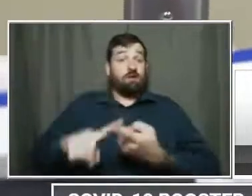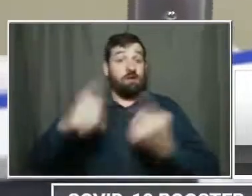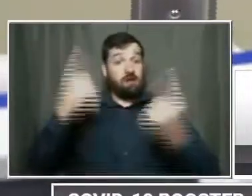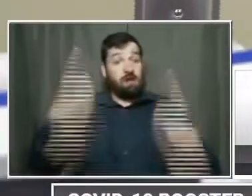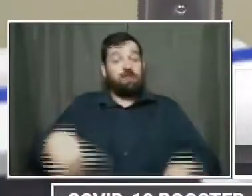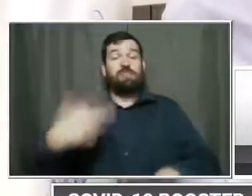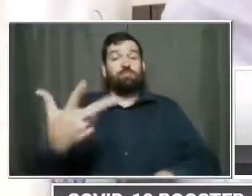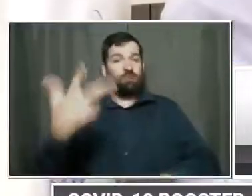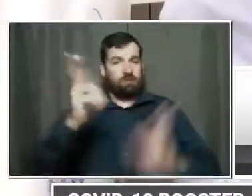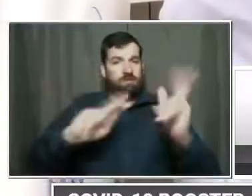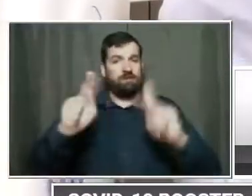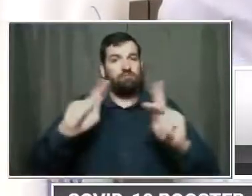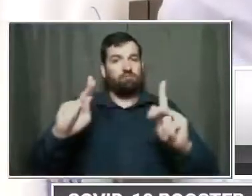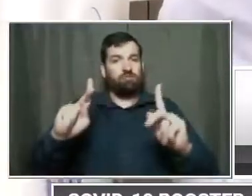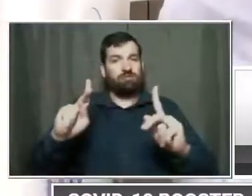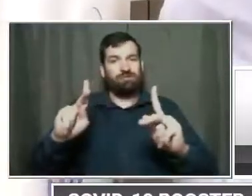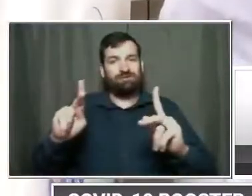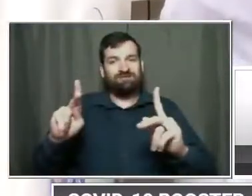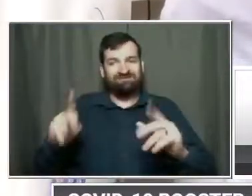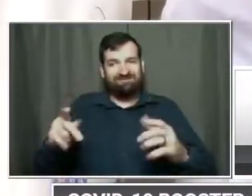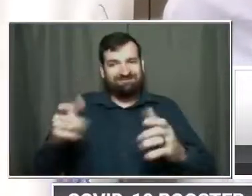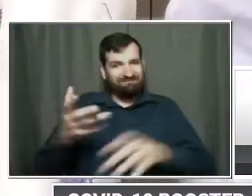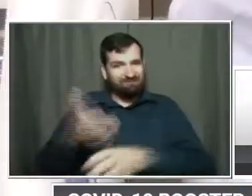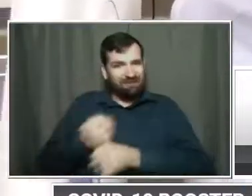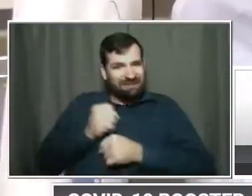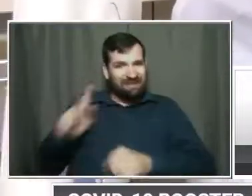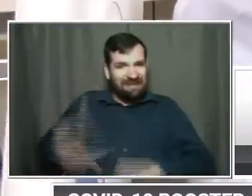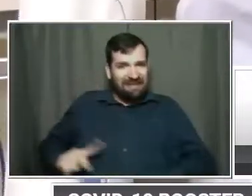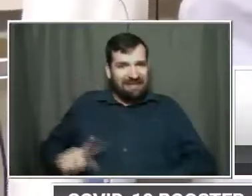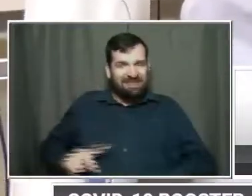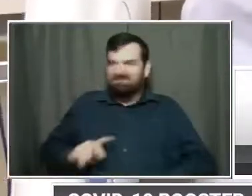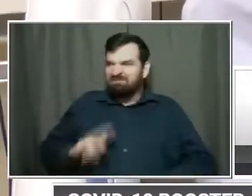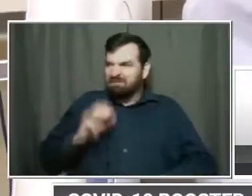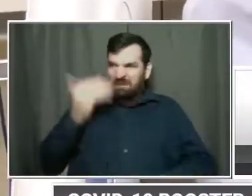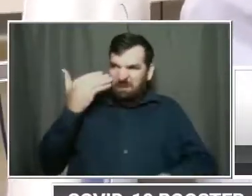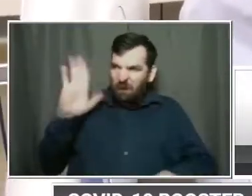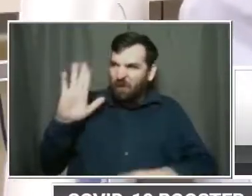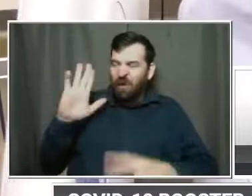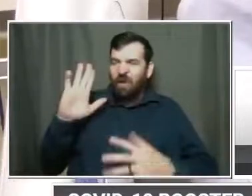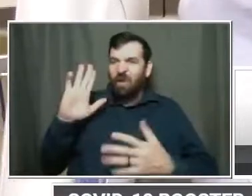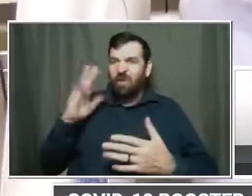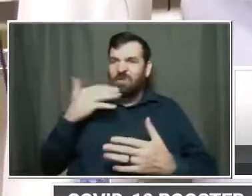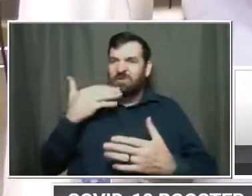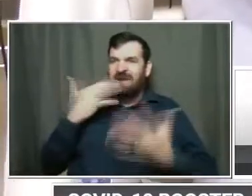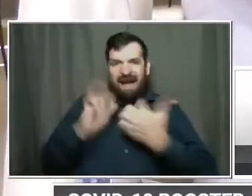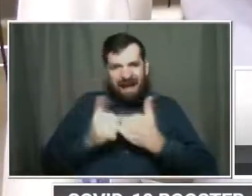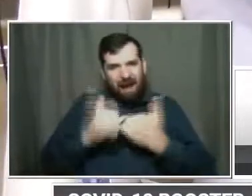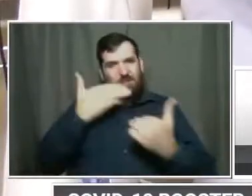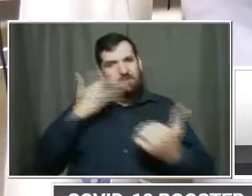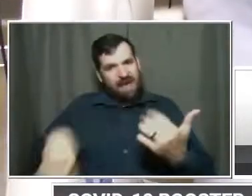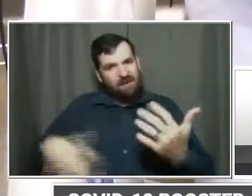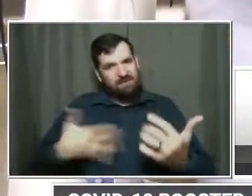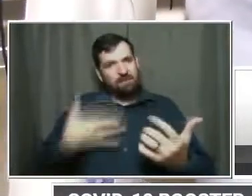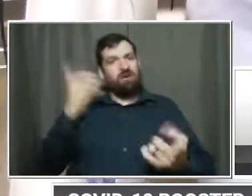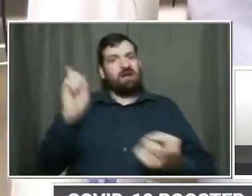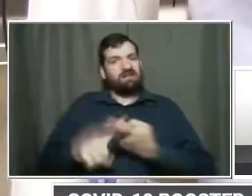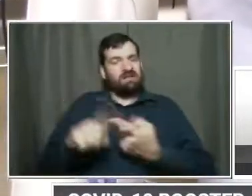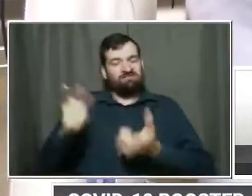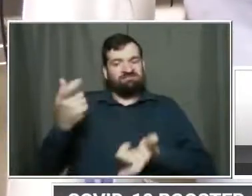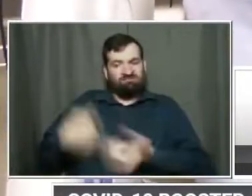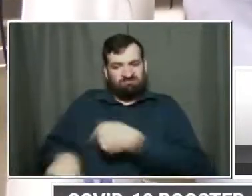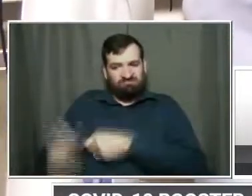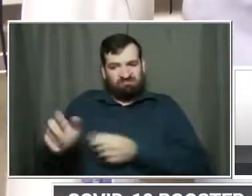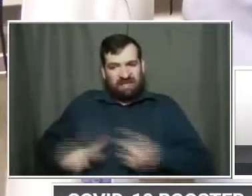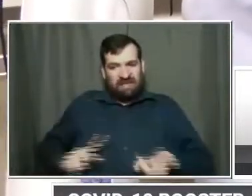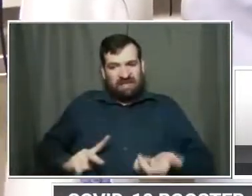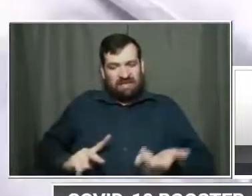life-saving kidney. They say that you don't know exactly how bad you feel until you get the new kidney, and I was like, I don't know what that means,